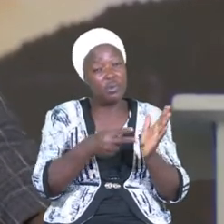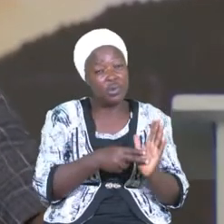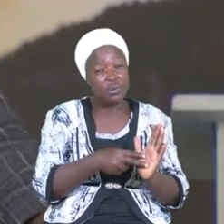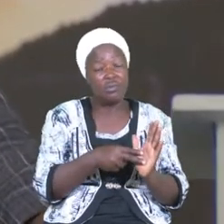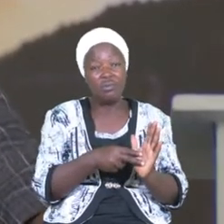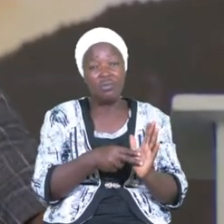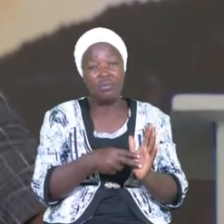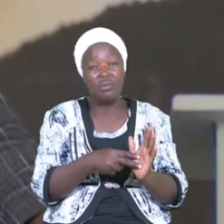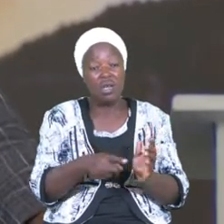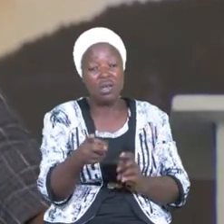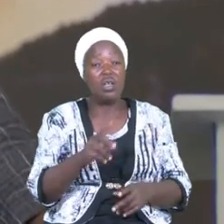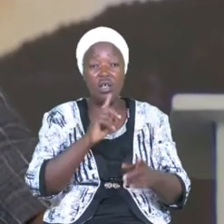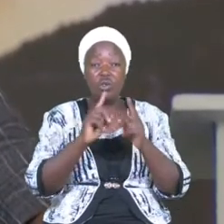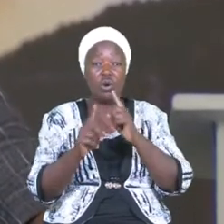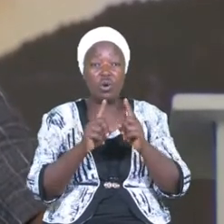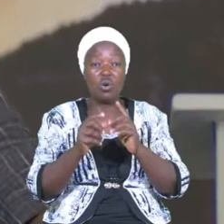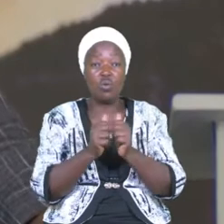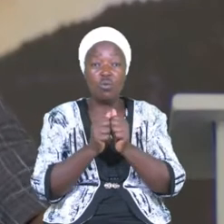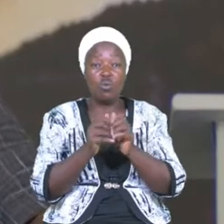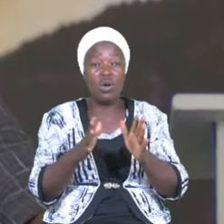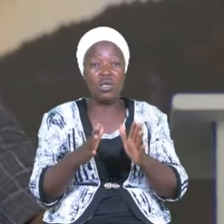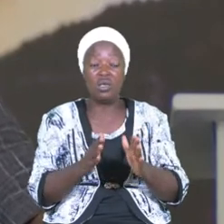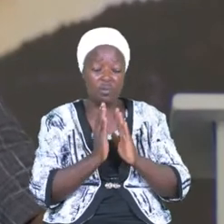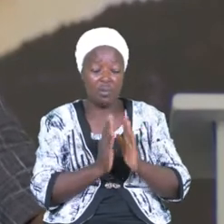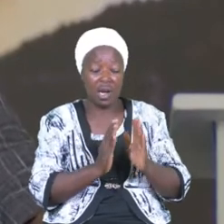they talk without plan,